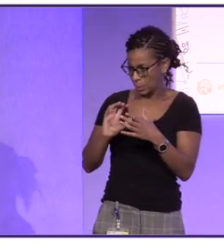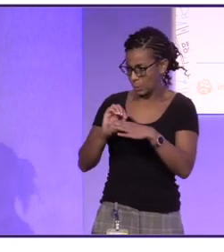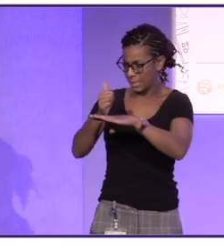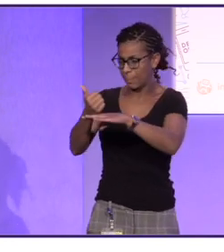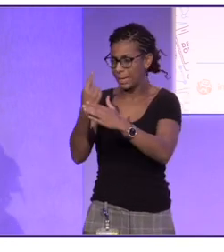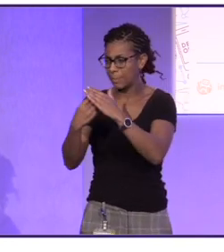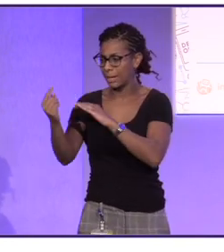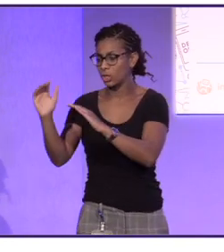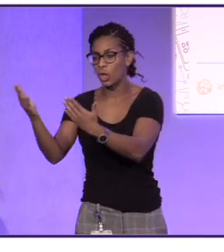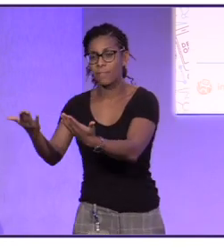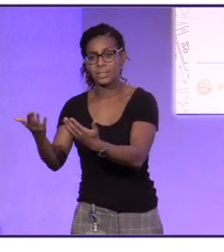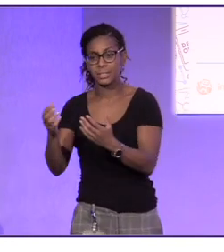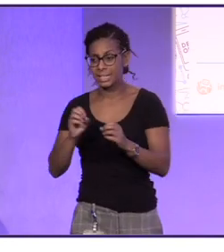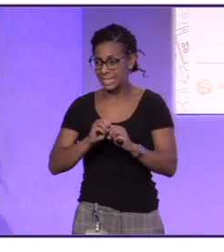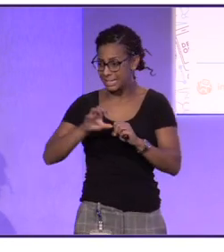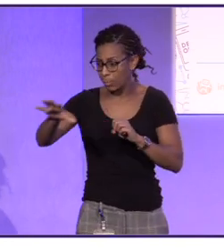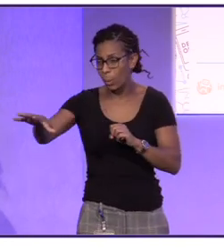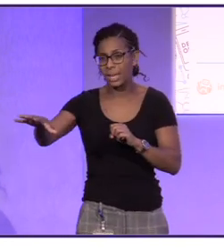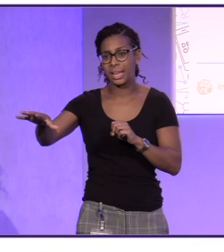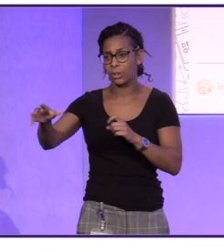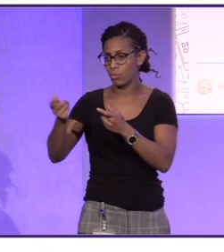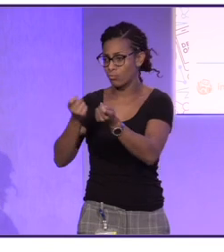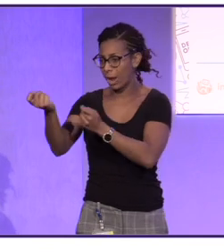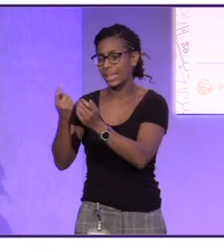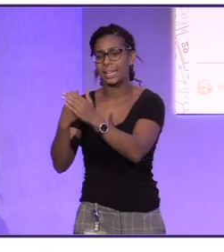them independently, and running them independently.